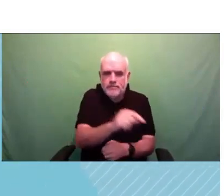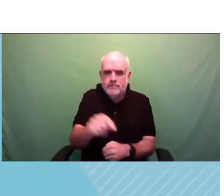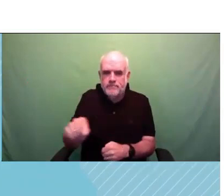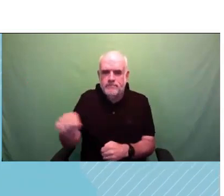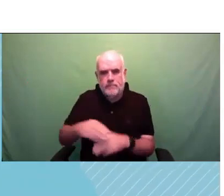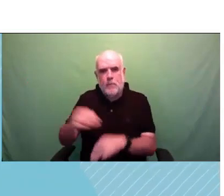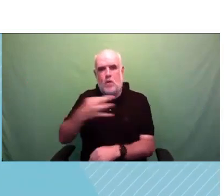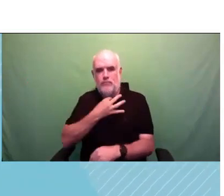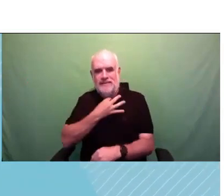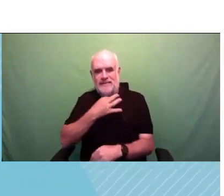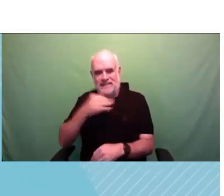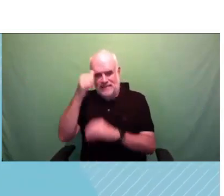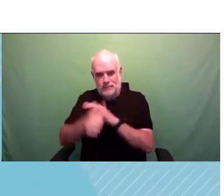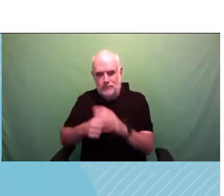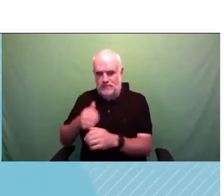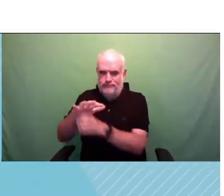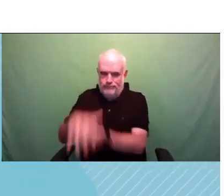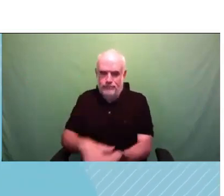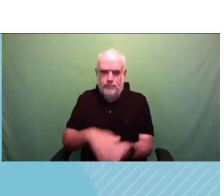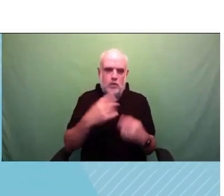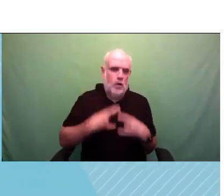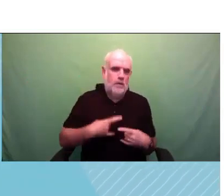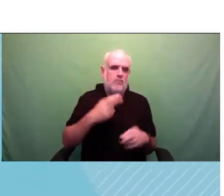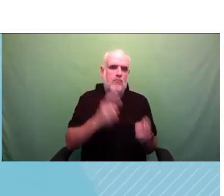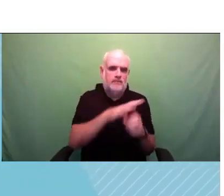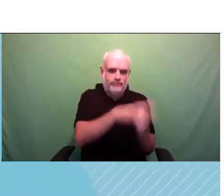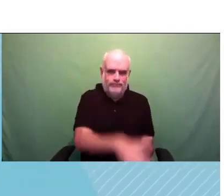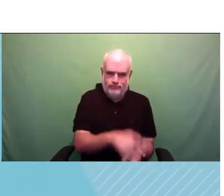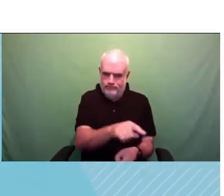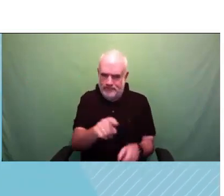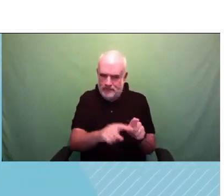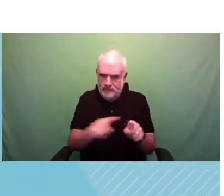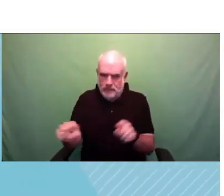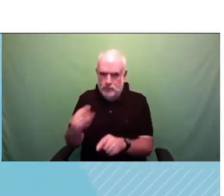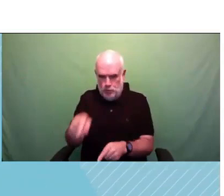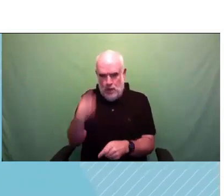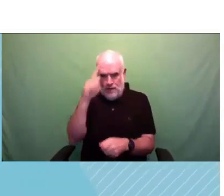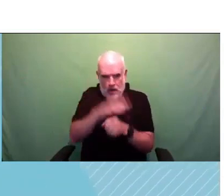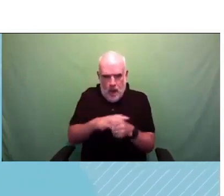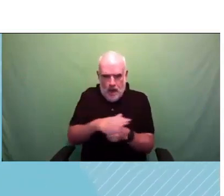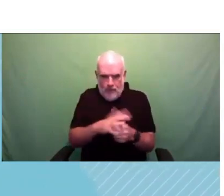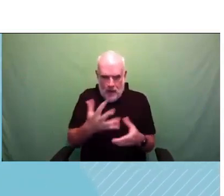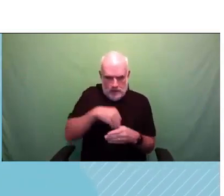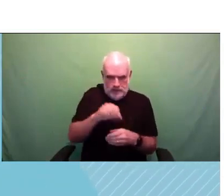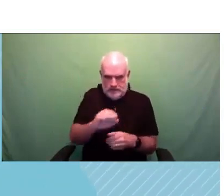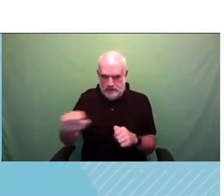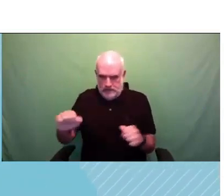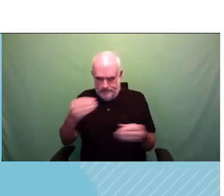or groups of people may be more at risk than others of experiencing discrimination or human rights violations, and careful consideration must be given